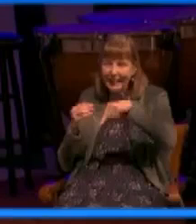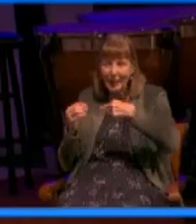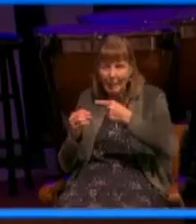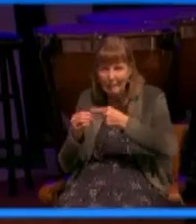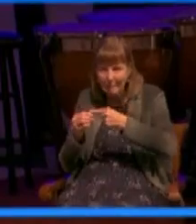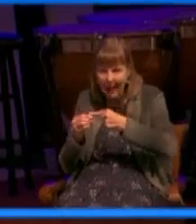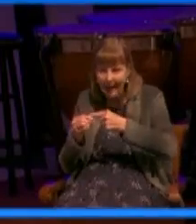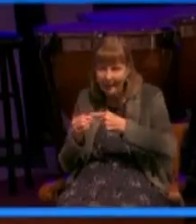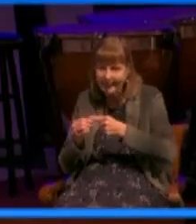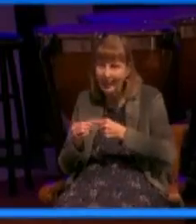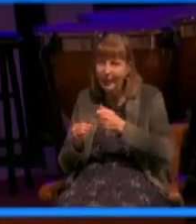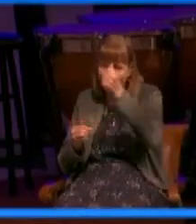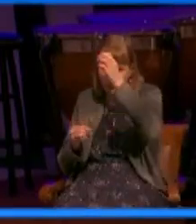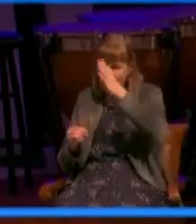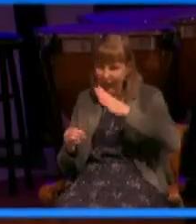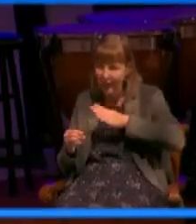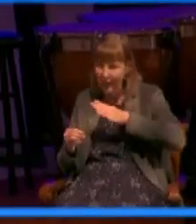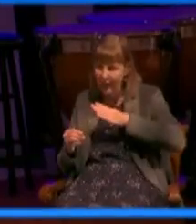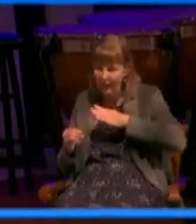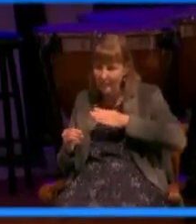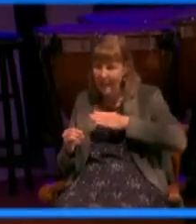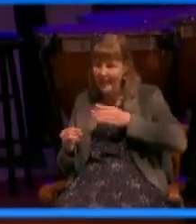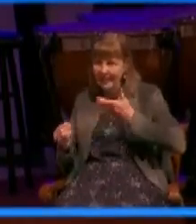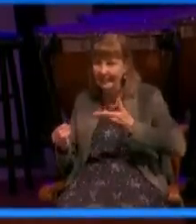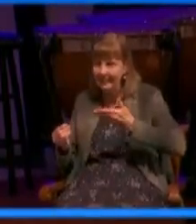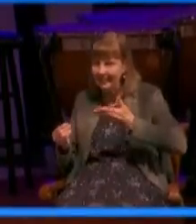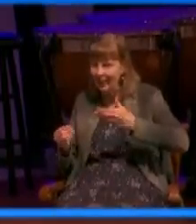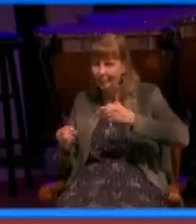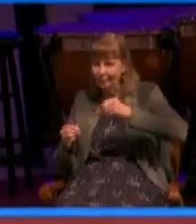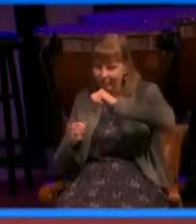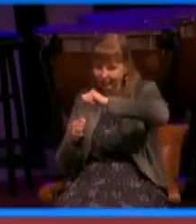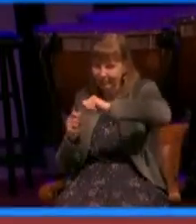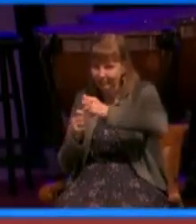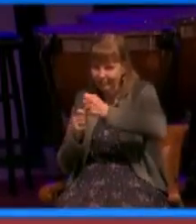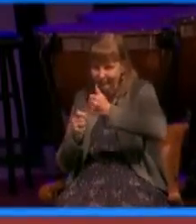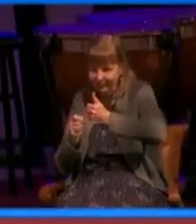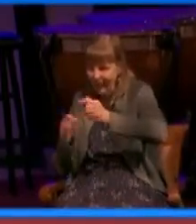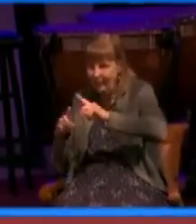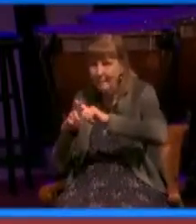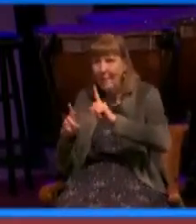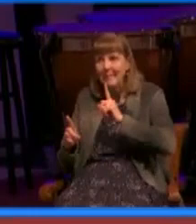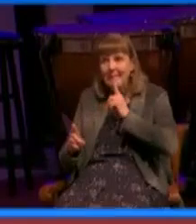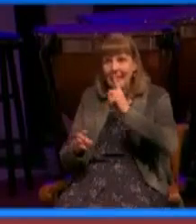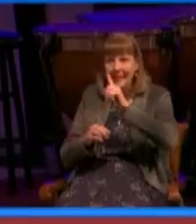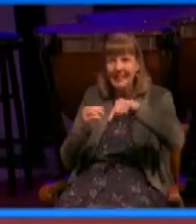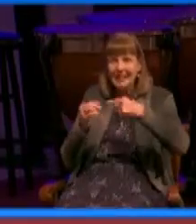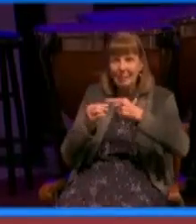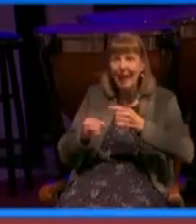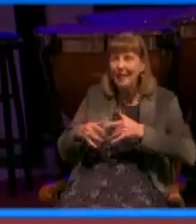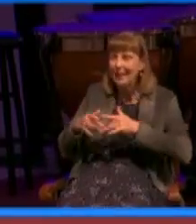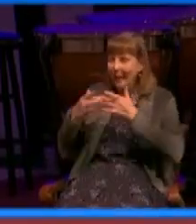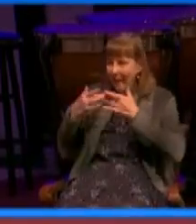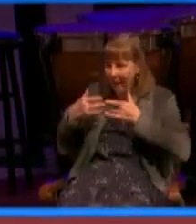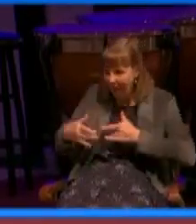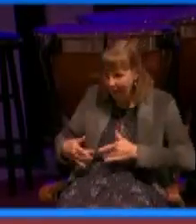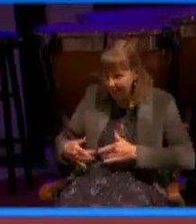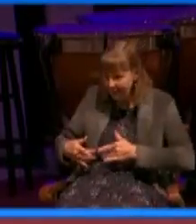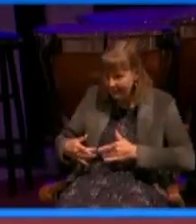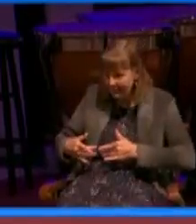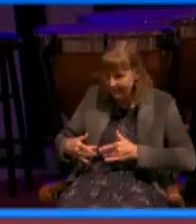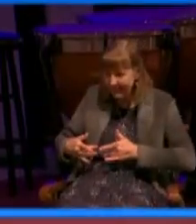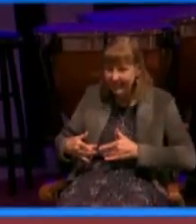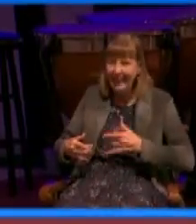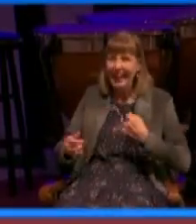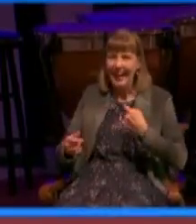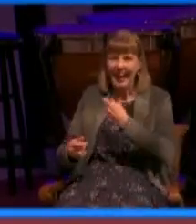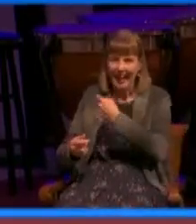God, and that you need circumcision of your heart in order to obey him. This is the story of salvation, that we believe the